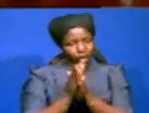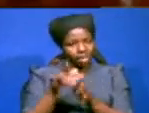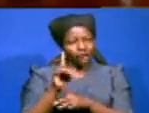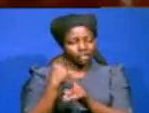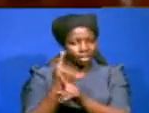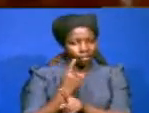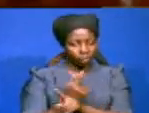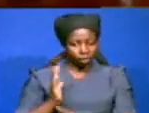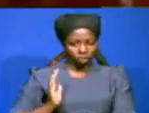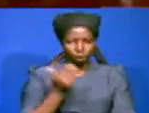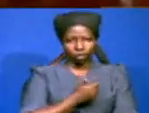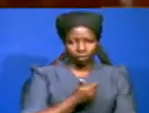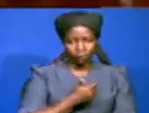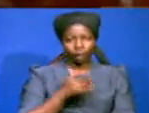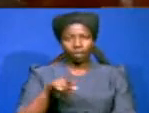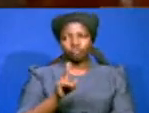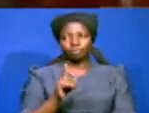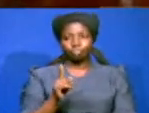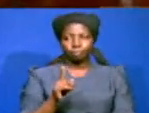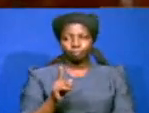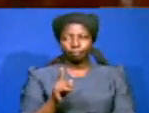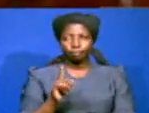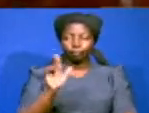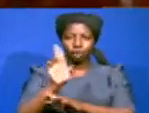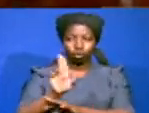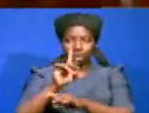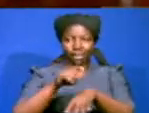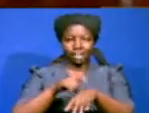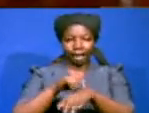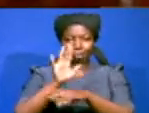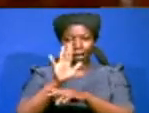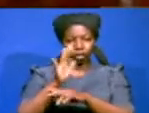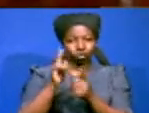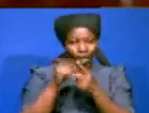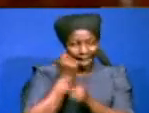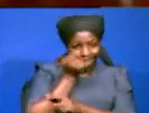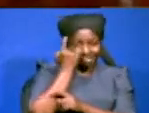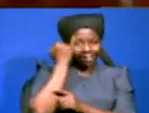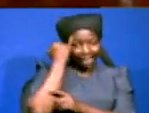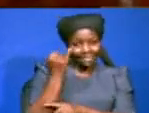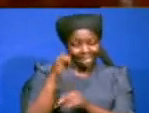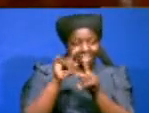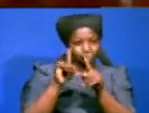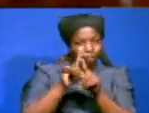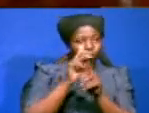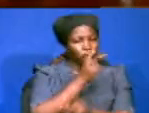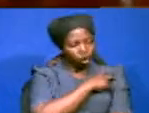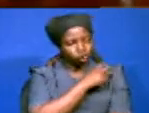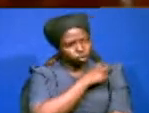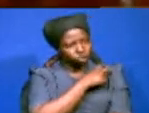He would take his time to synthesize an idea and even consult over it as much as he